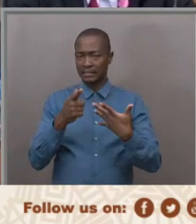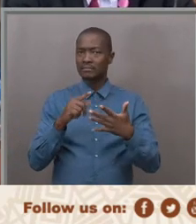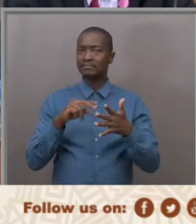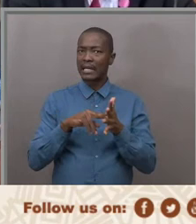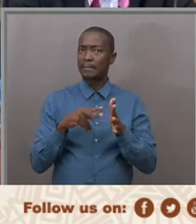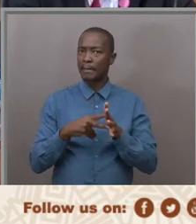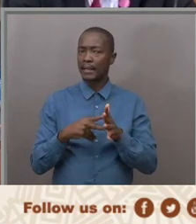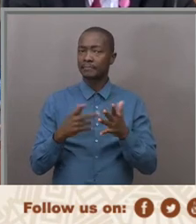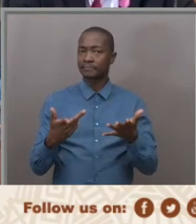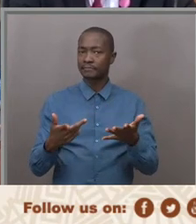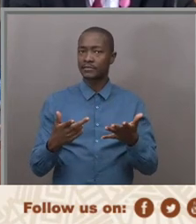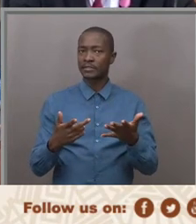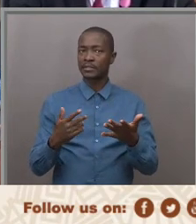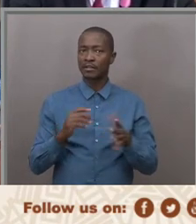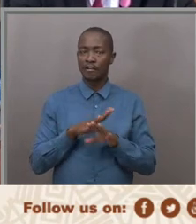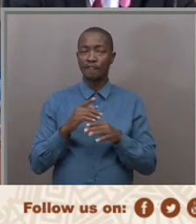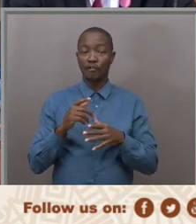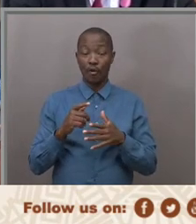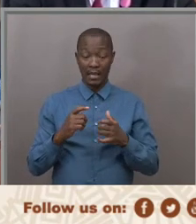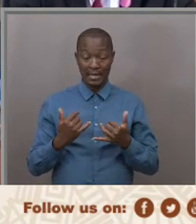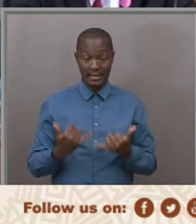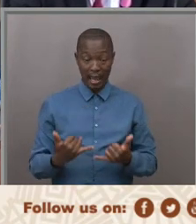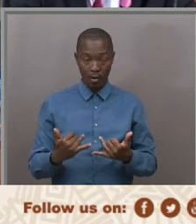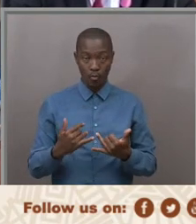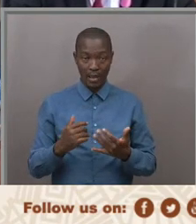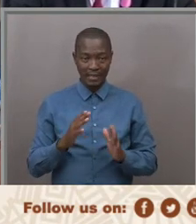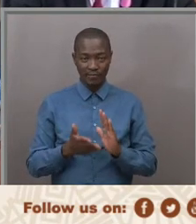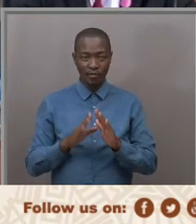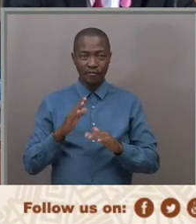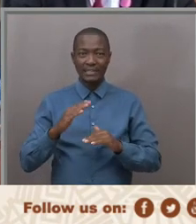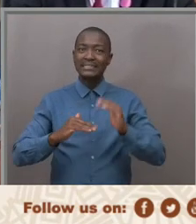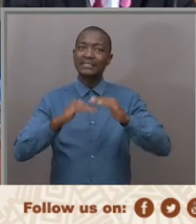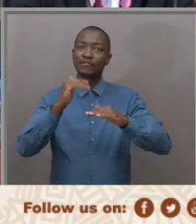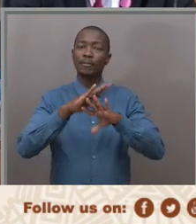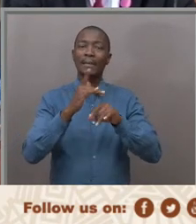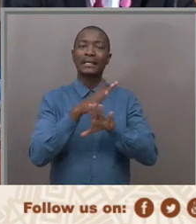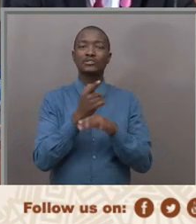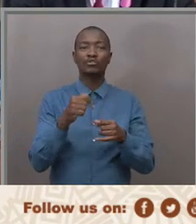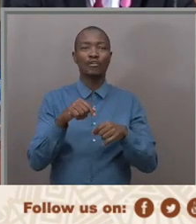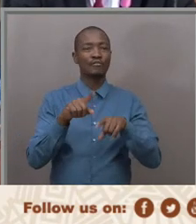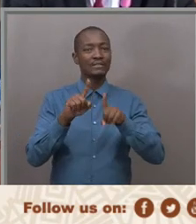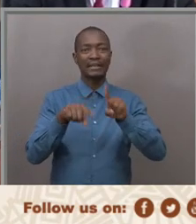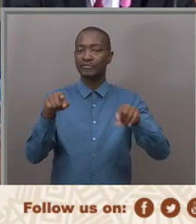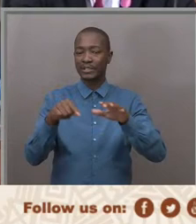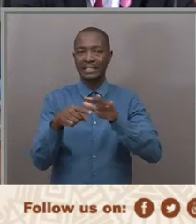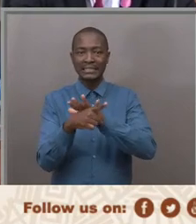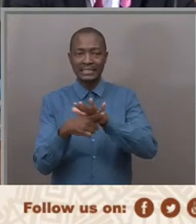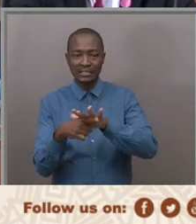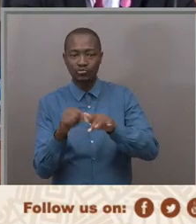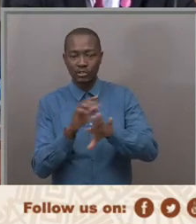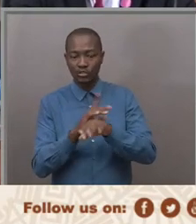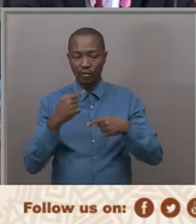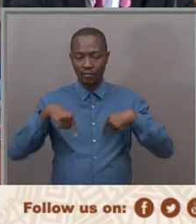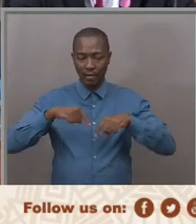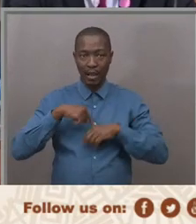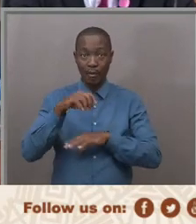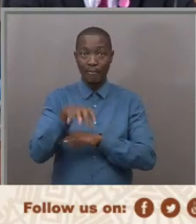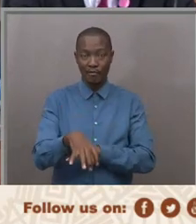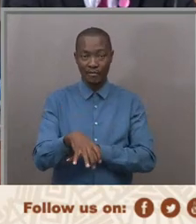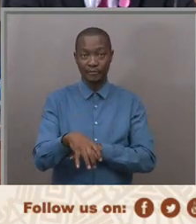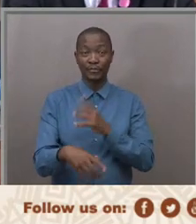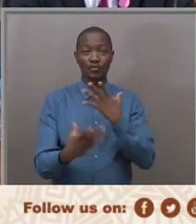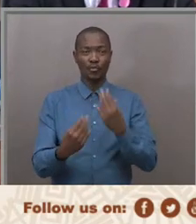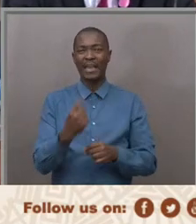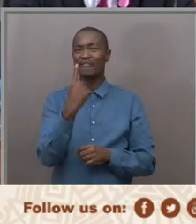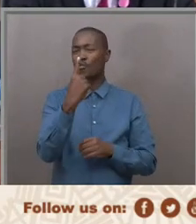for the immediate and long-term development of every corridor and every district of our province. We have one common